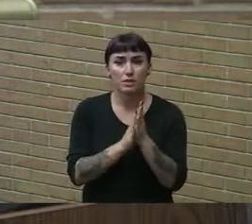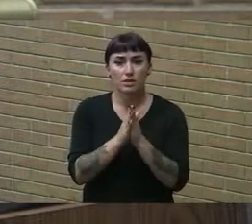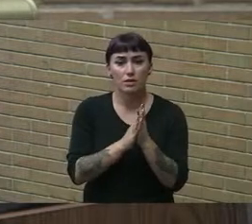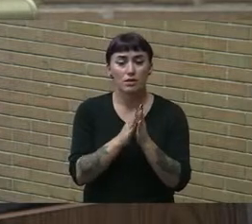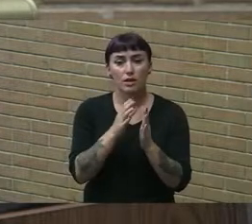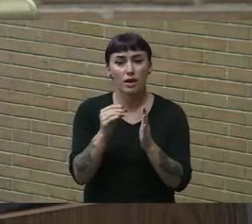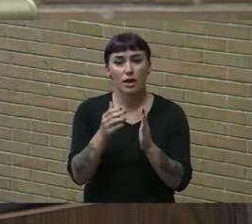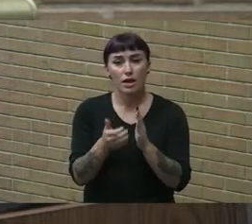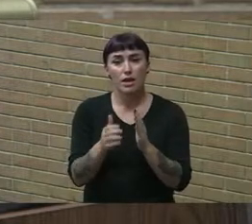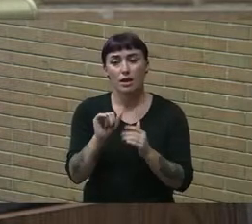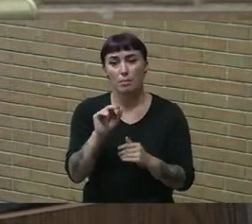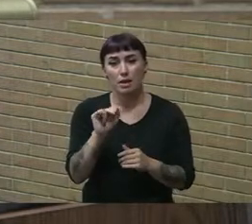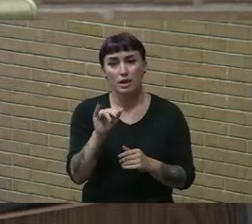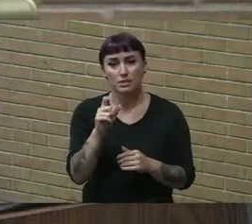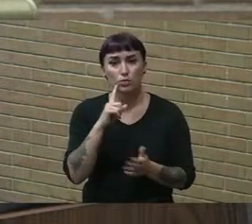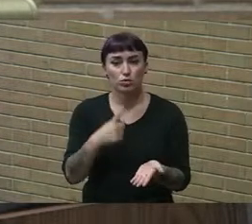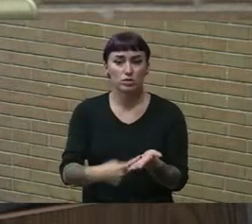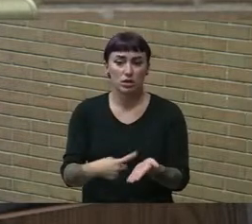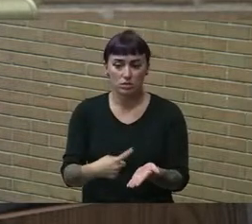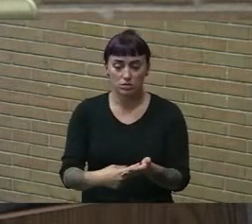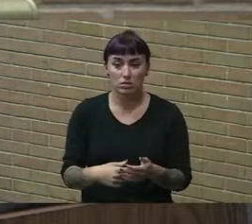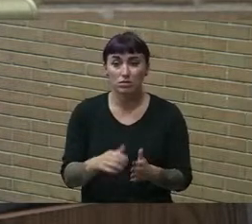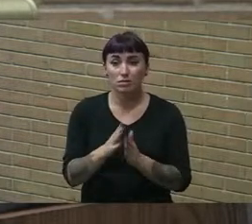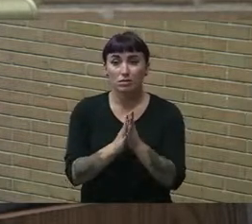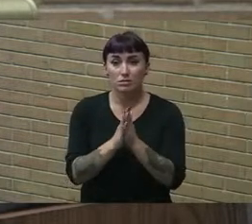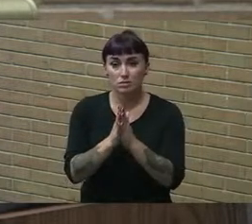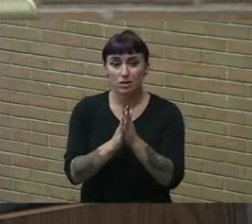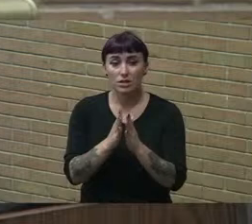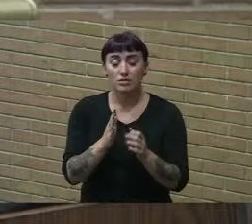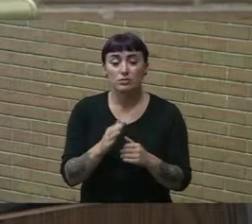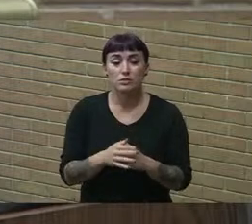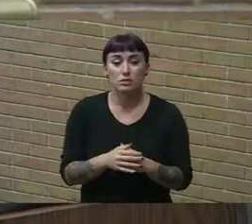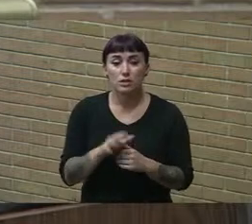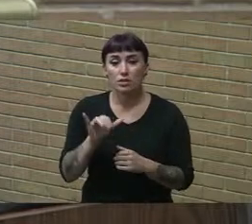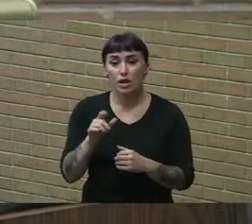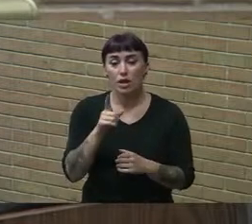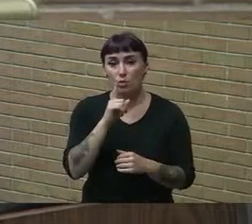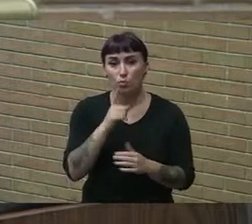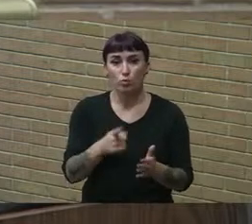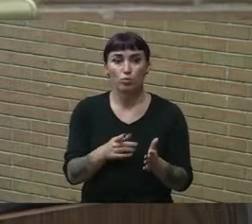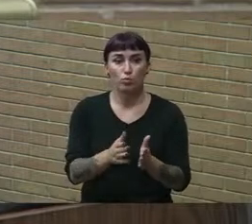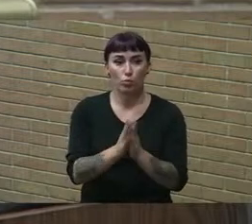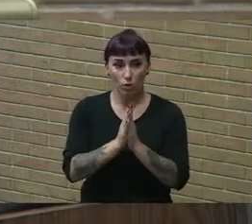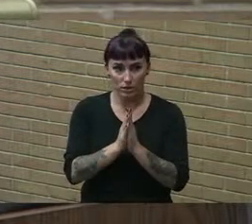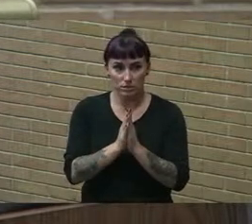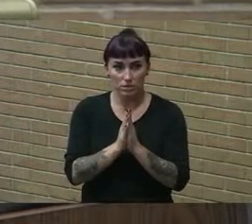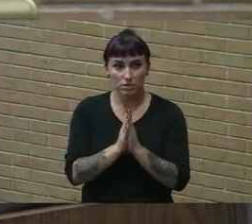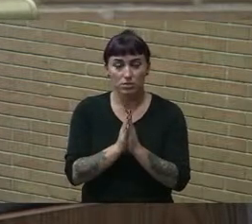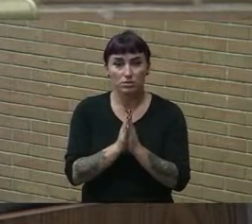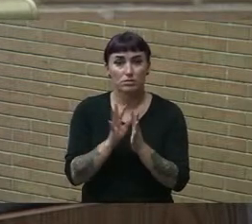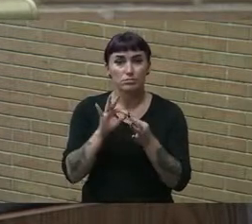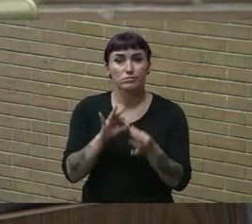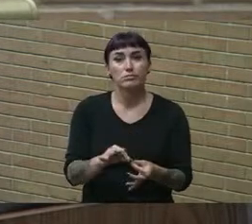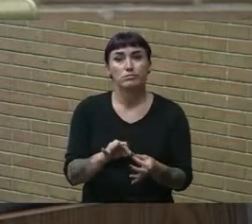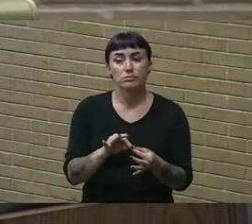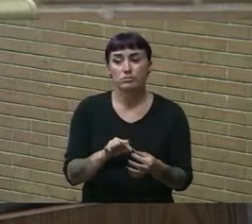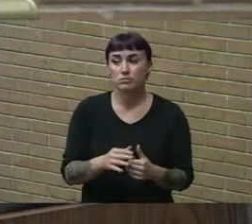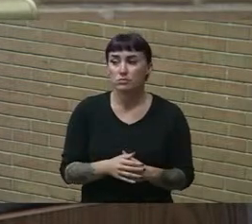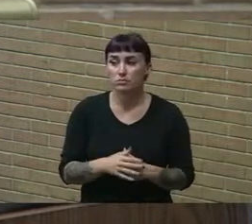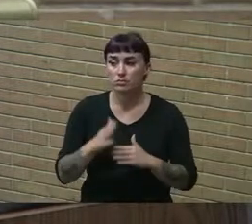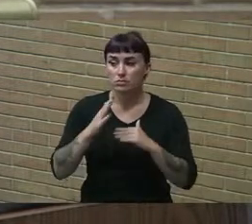incentives and amenities that were discussed. The incentives that were requested dealt with the